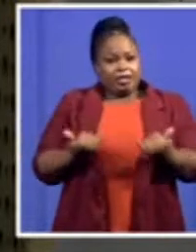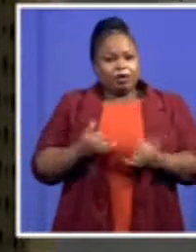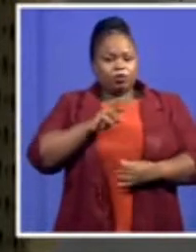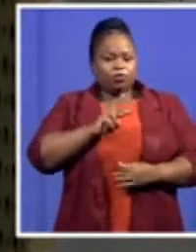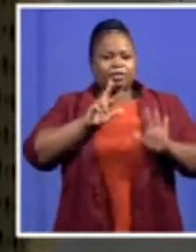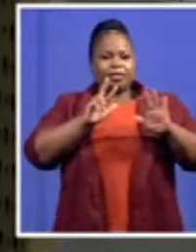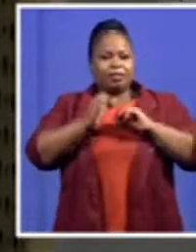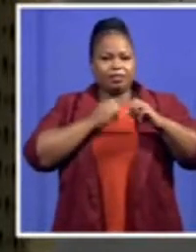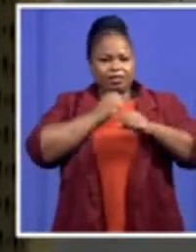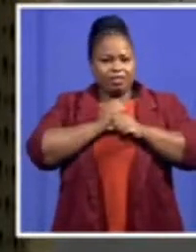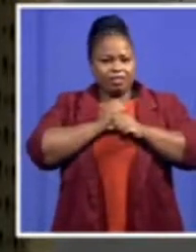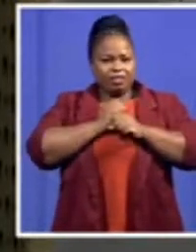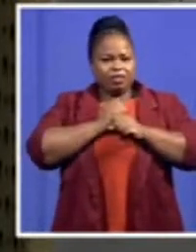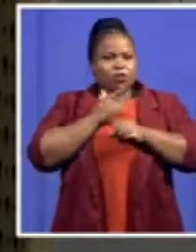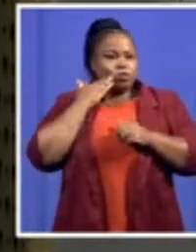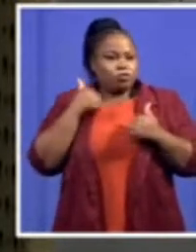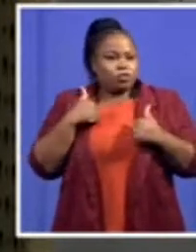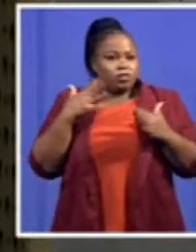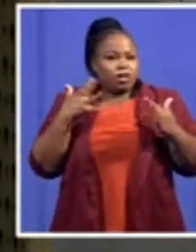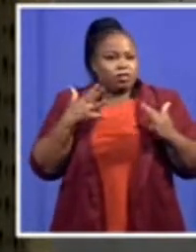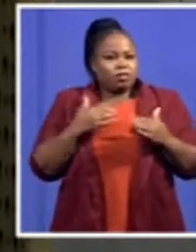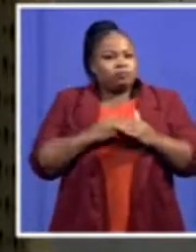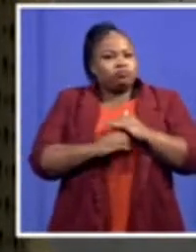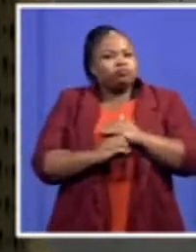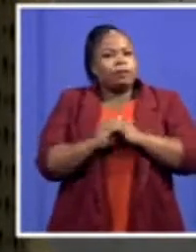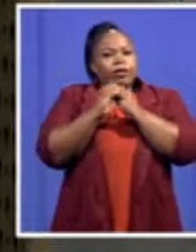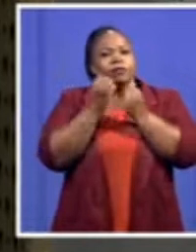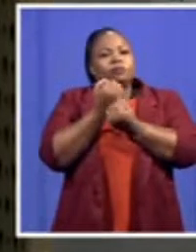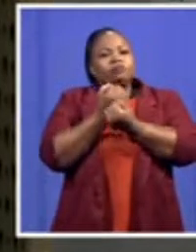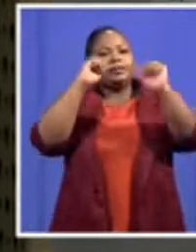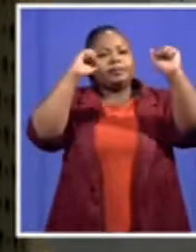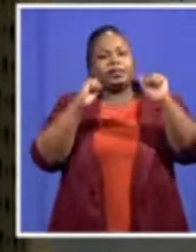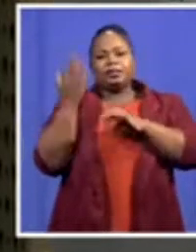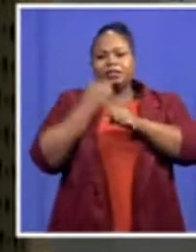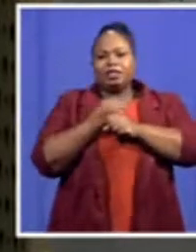of democracy in 1994, almost fast approaching